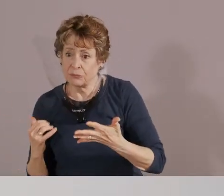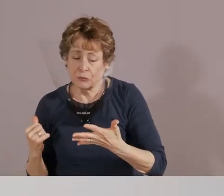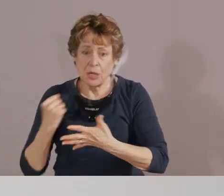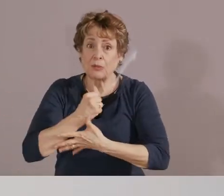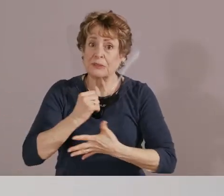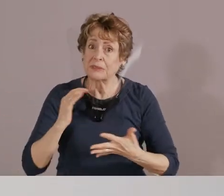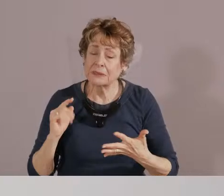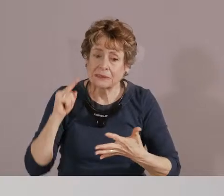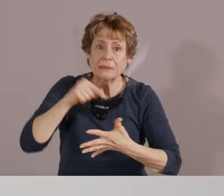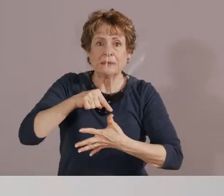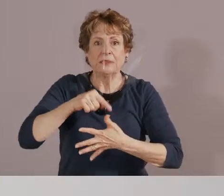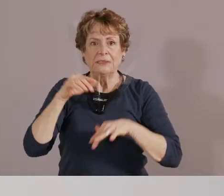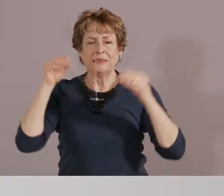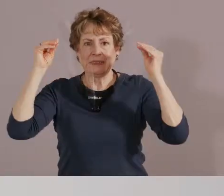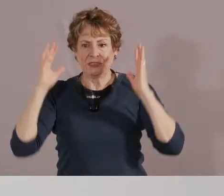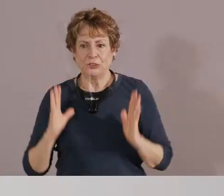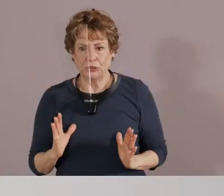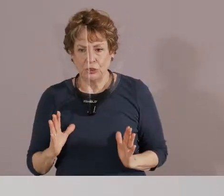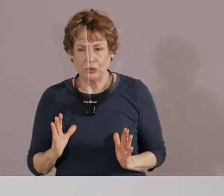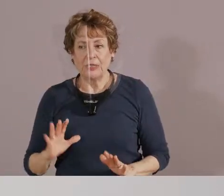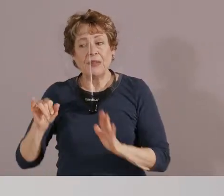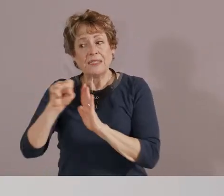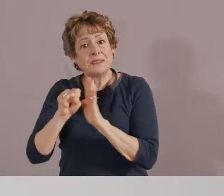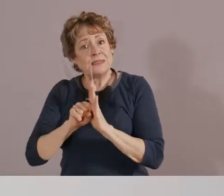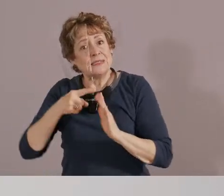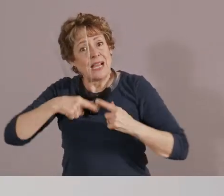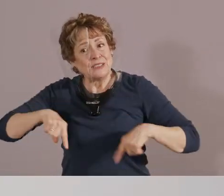is to get teachers and kids back in the classroom.